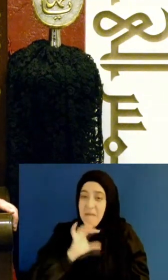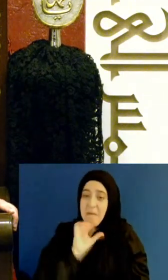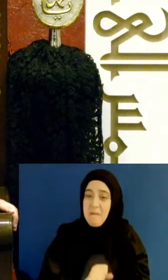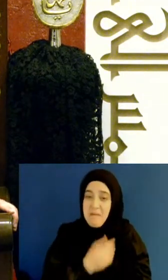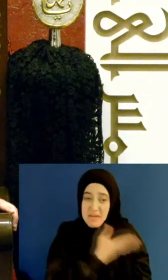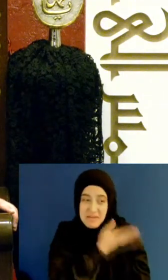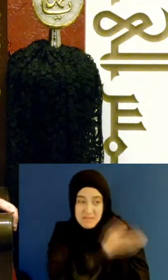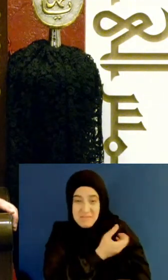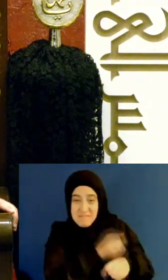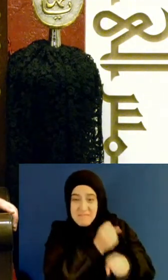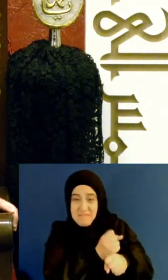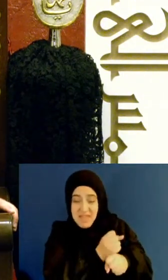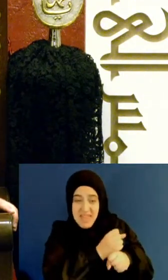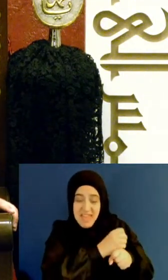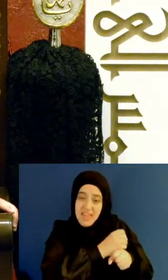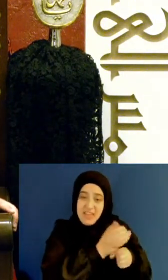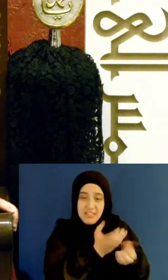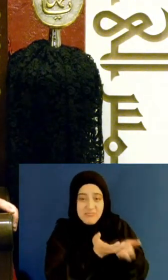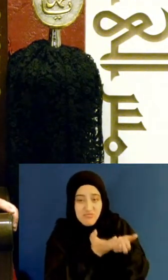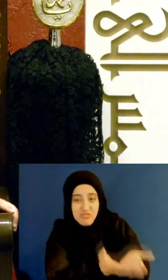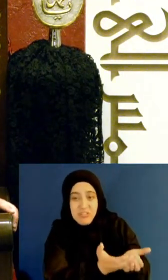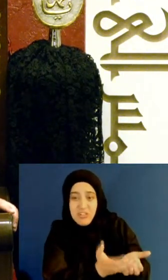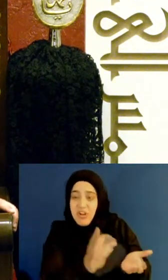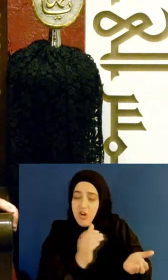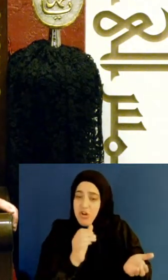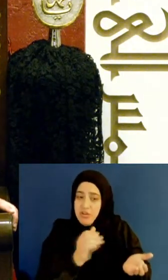building a ship when we are in the middle of a desert.